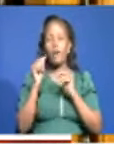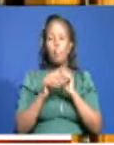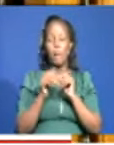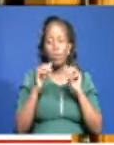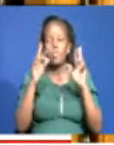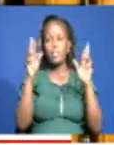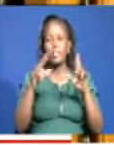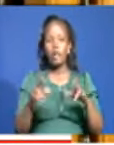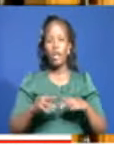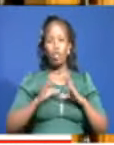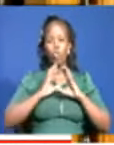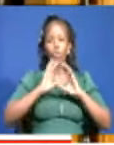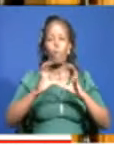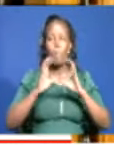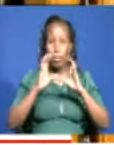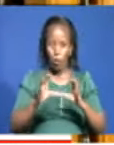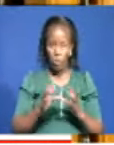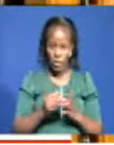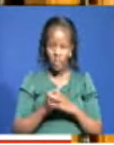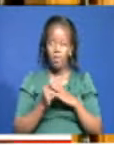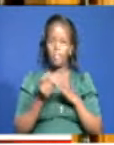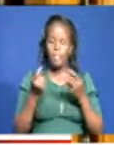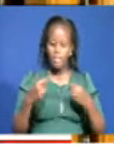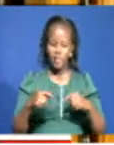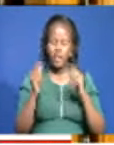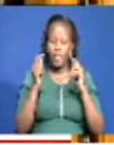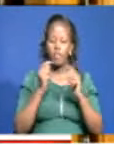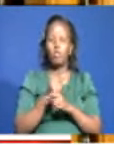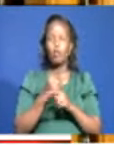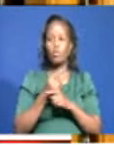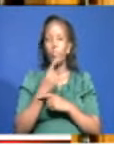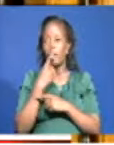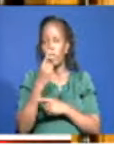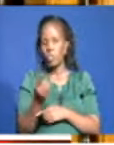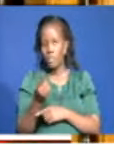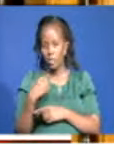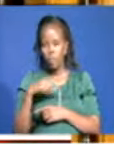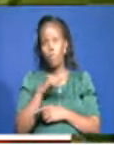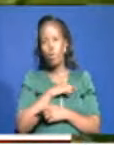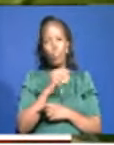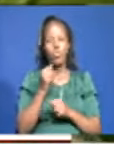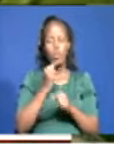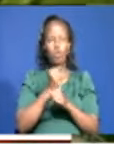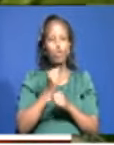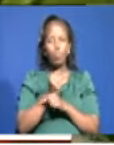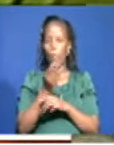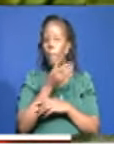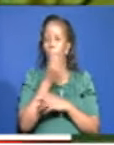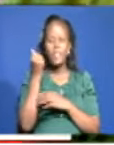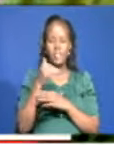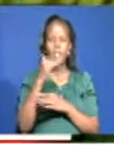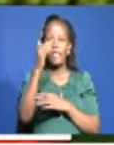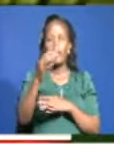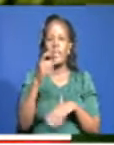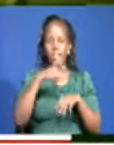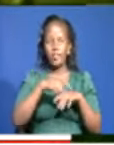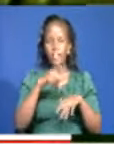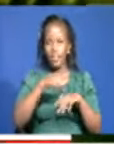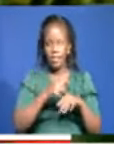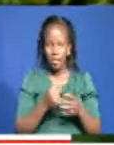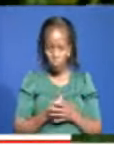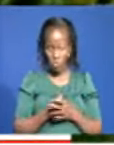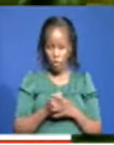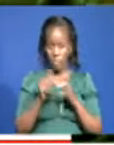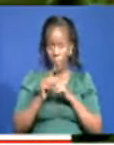the name of trying to make sure that we do well in the next season. Mbudia also called on the Minister of